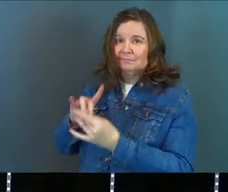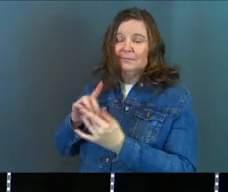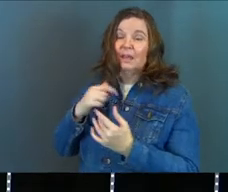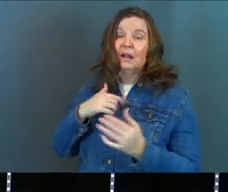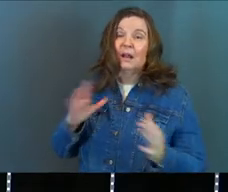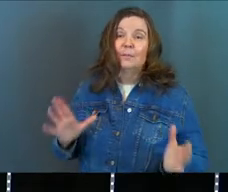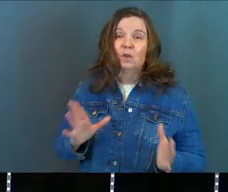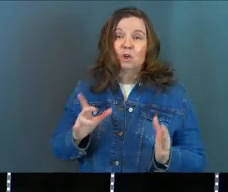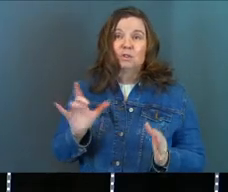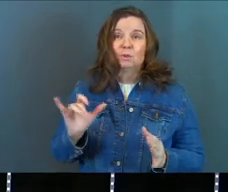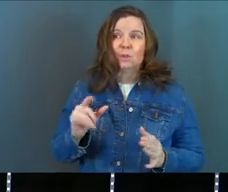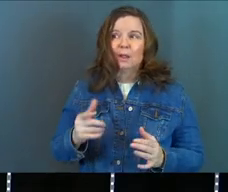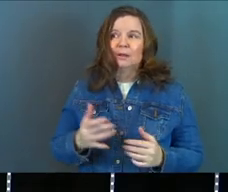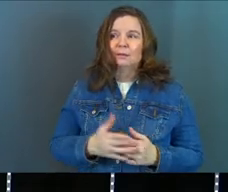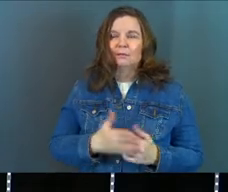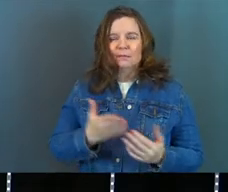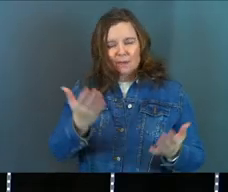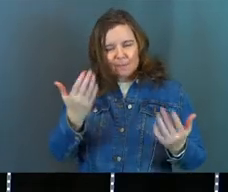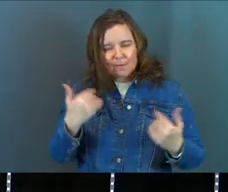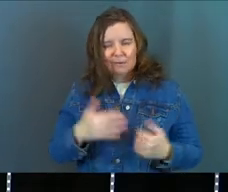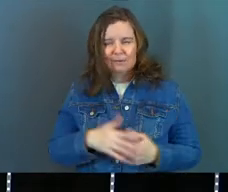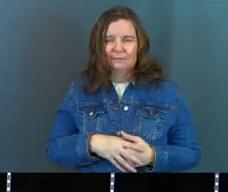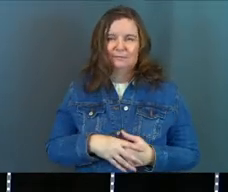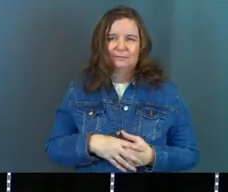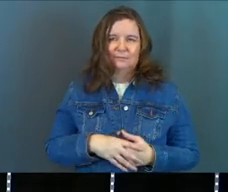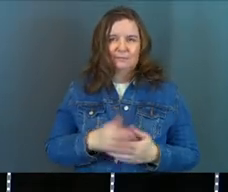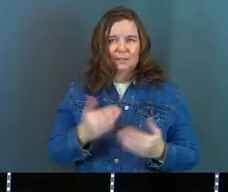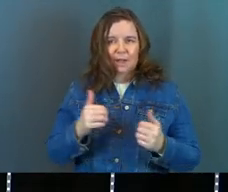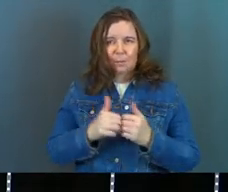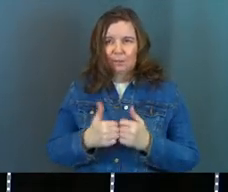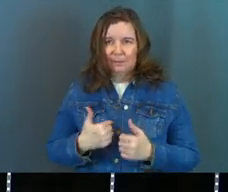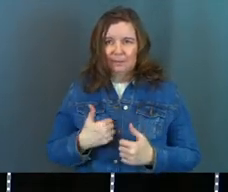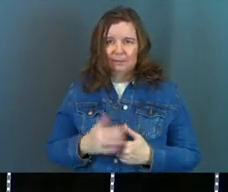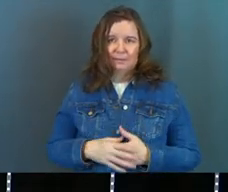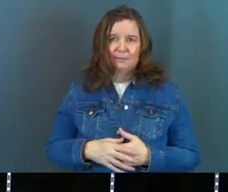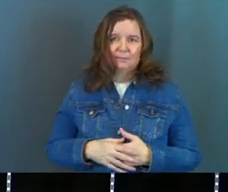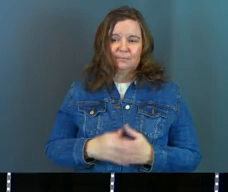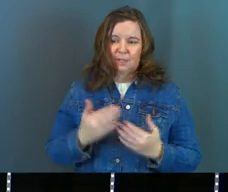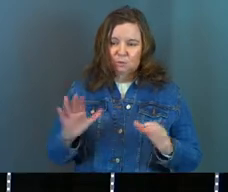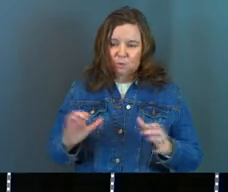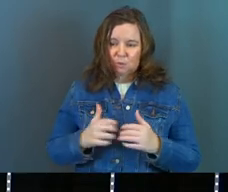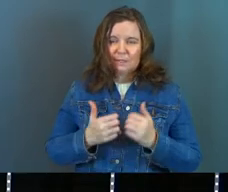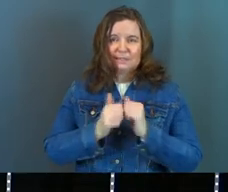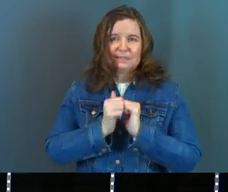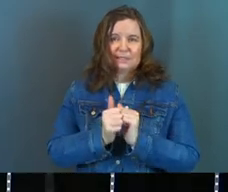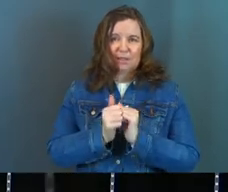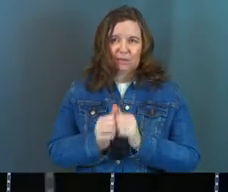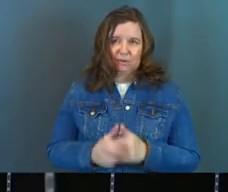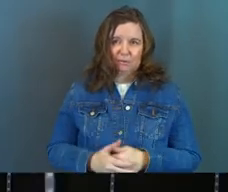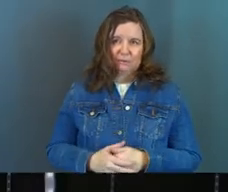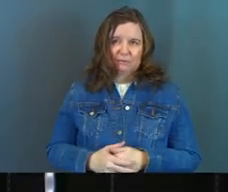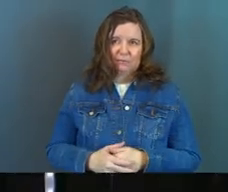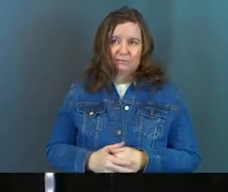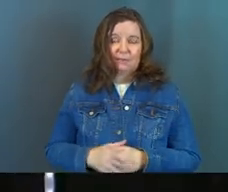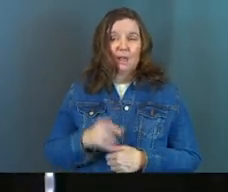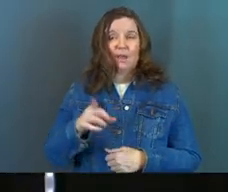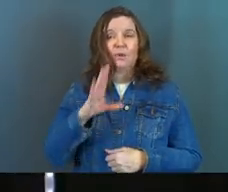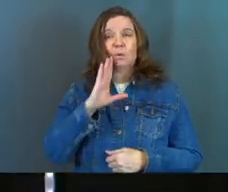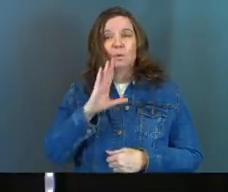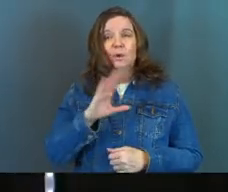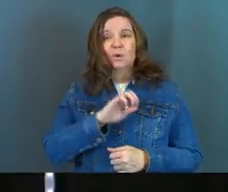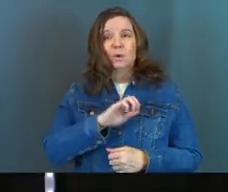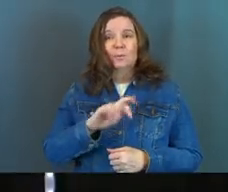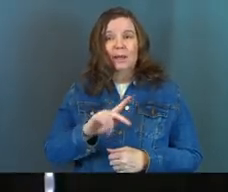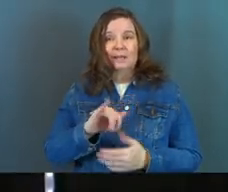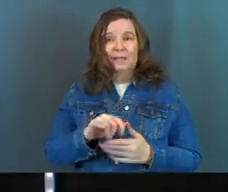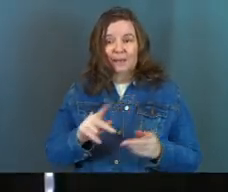And I'm encouraging you, like, come on, come with me. Let's go do this thing together. And you're gonna